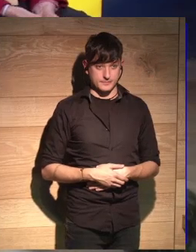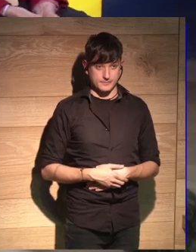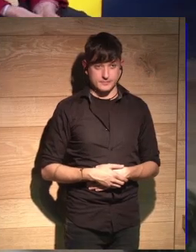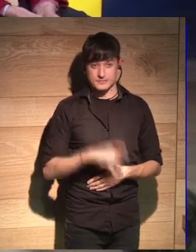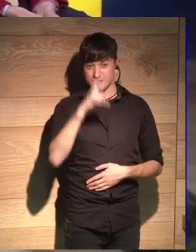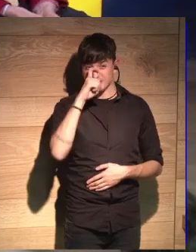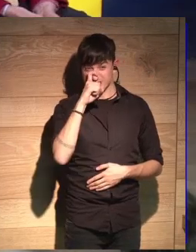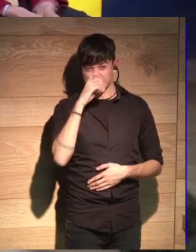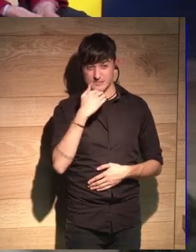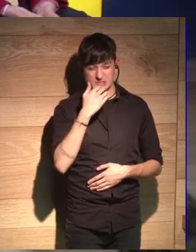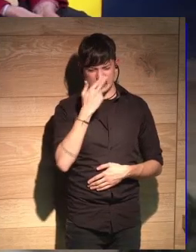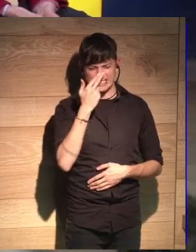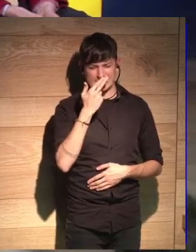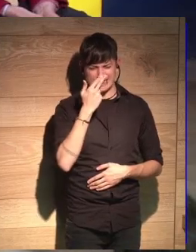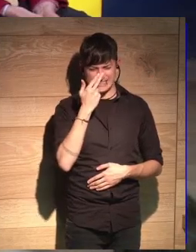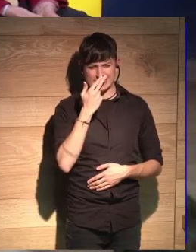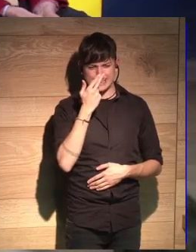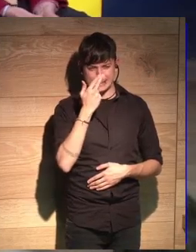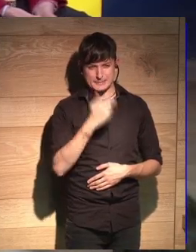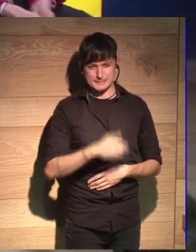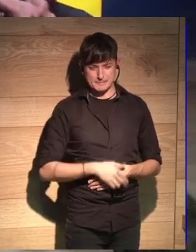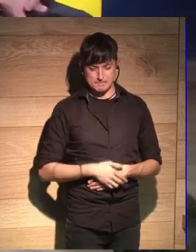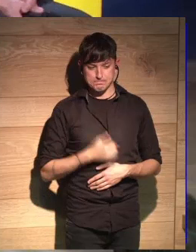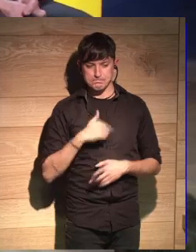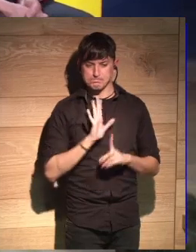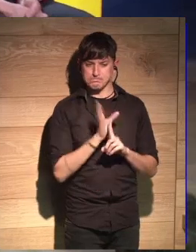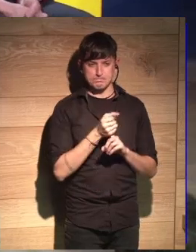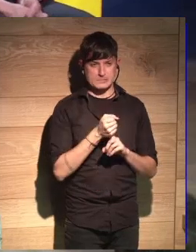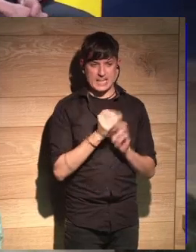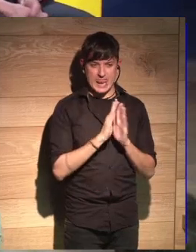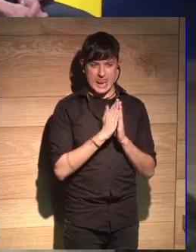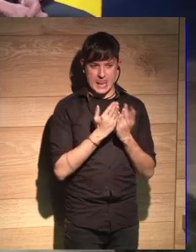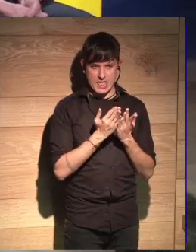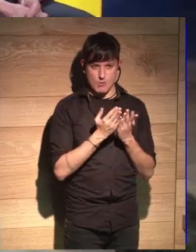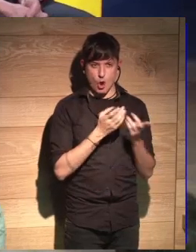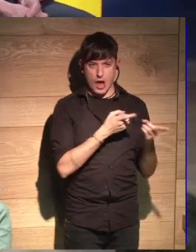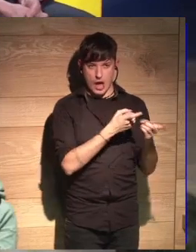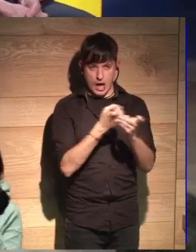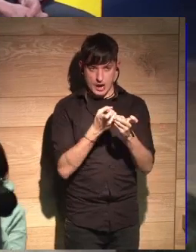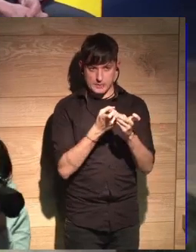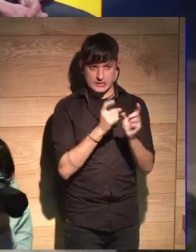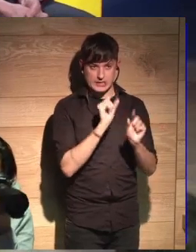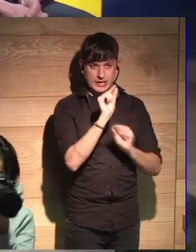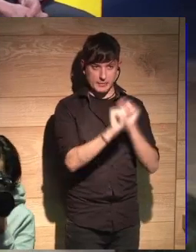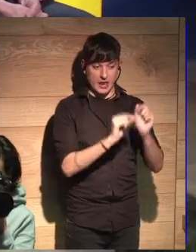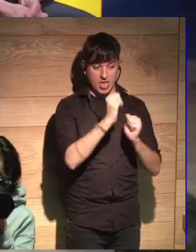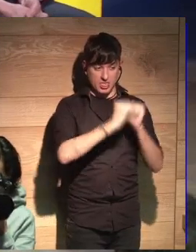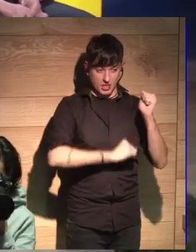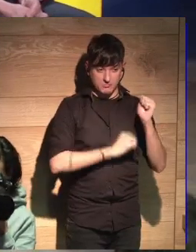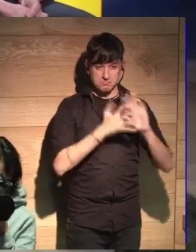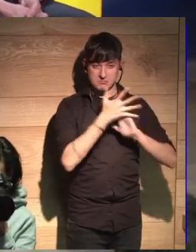something I found very interesting in your book, Weapons, Germs and Steel, you also spoke about marriages when you were speaking about